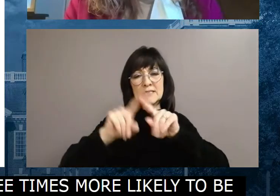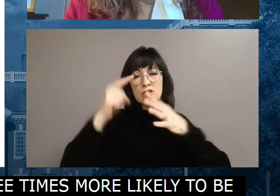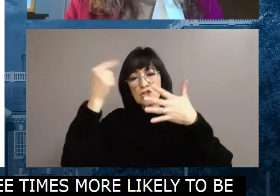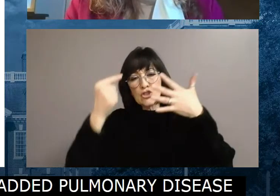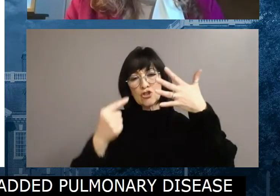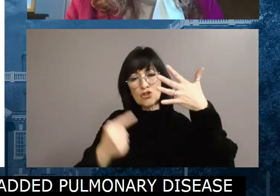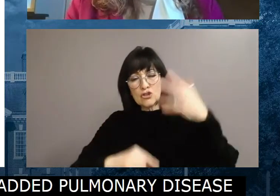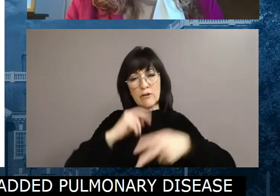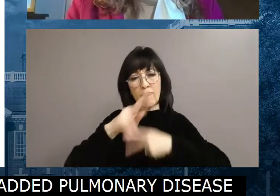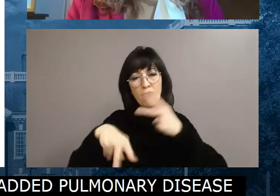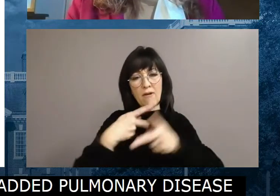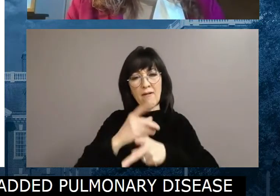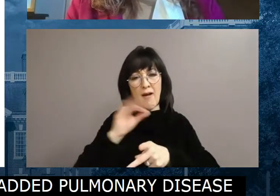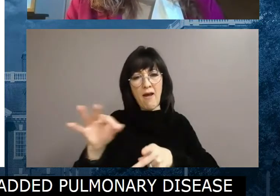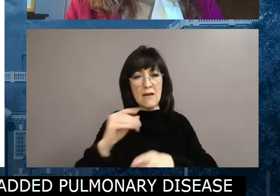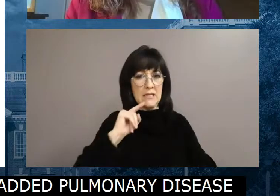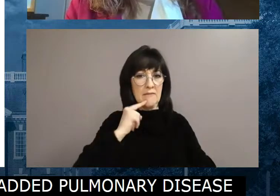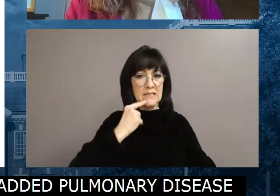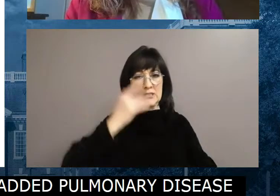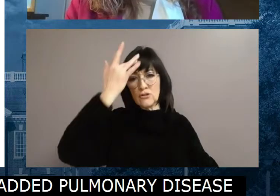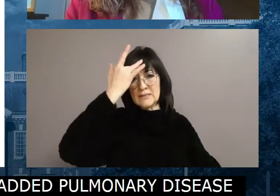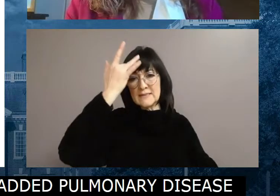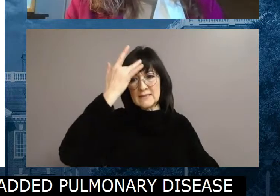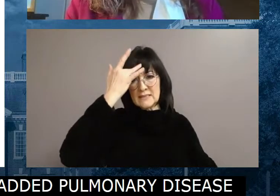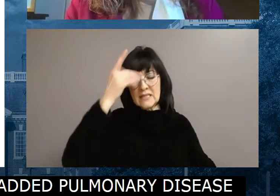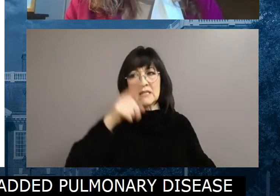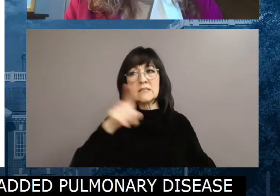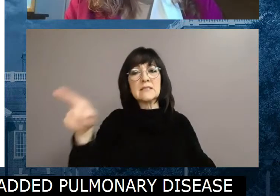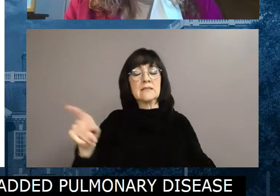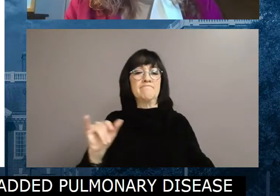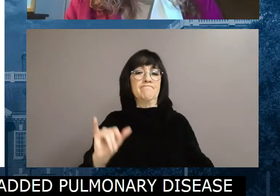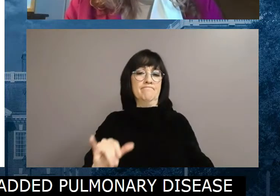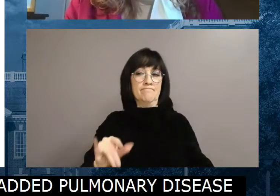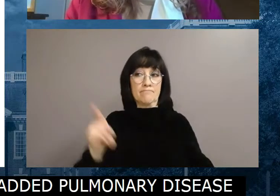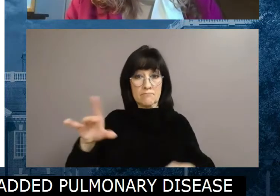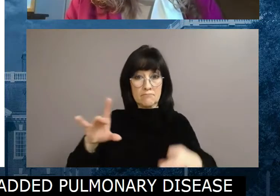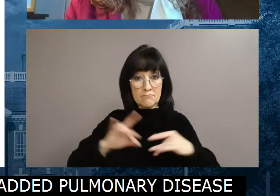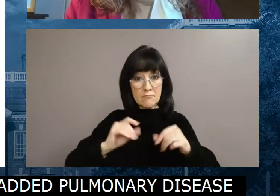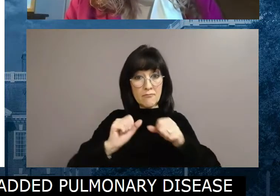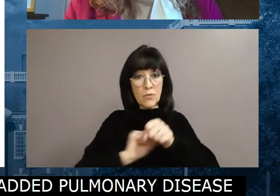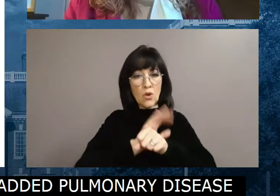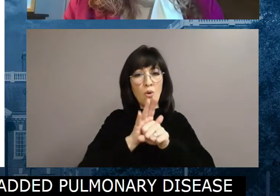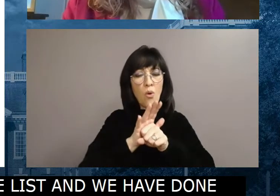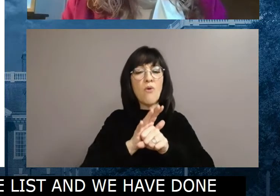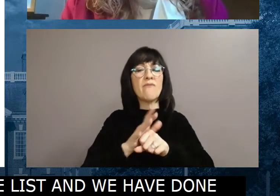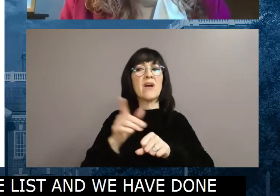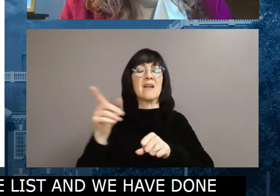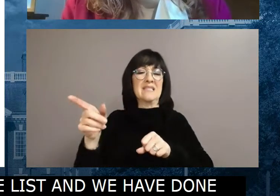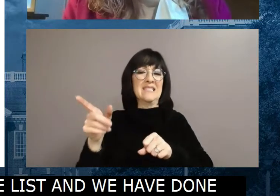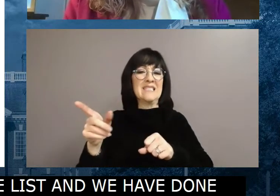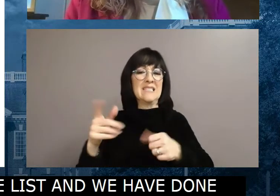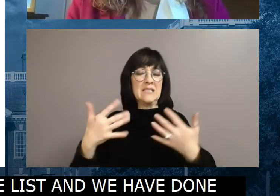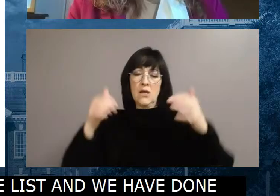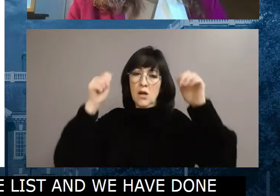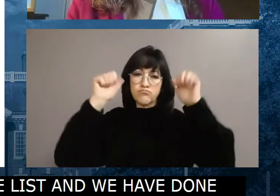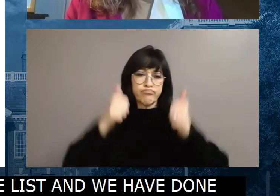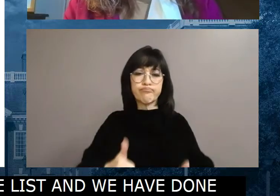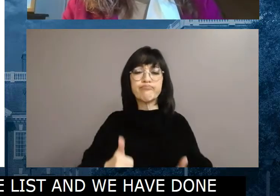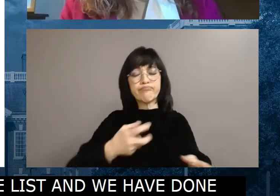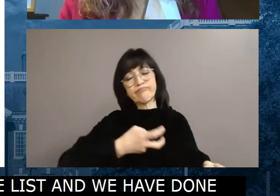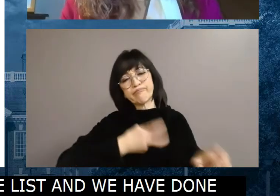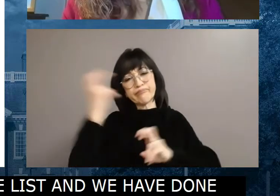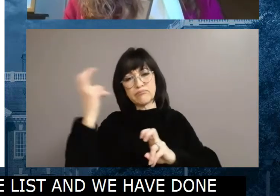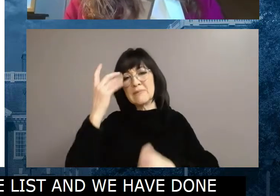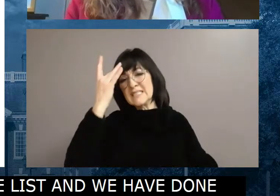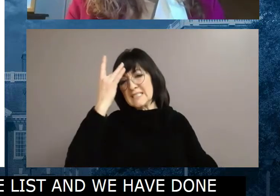So you will see on our website those updates that are now aligned with